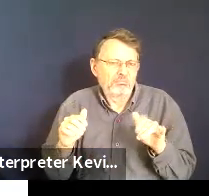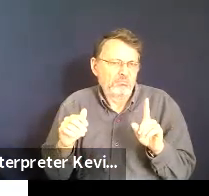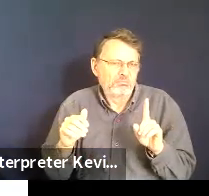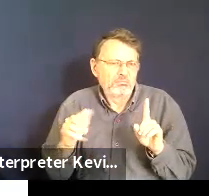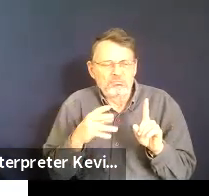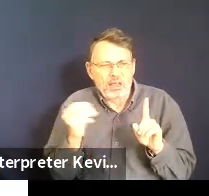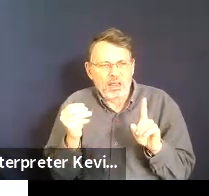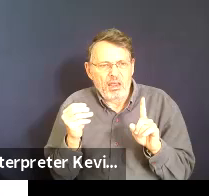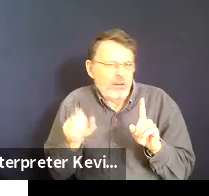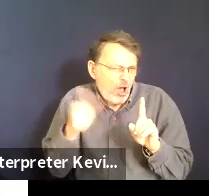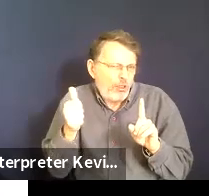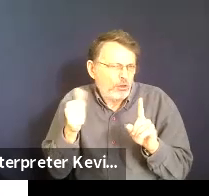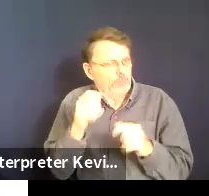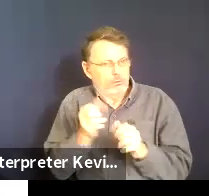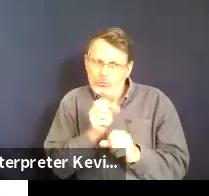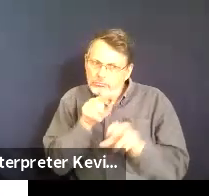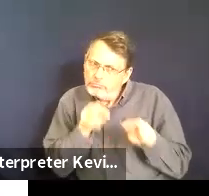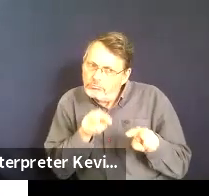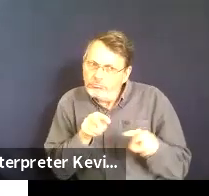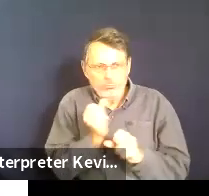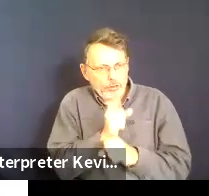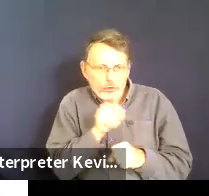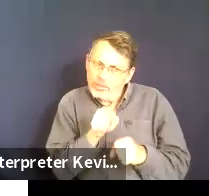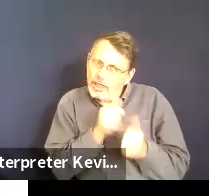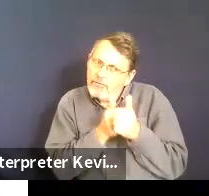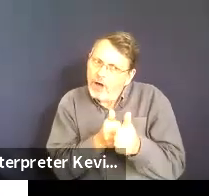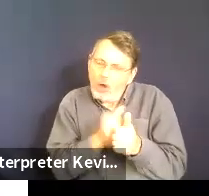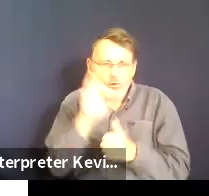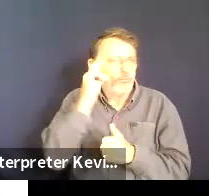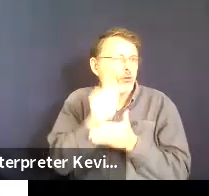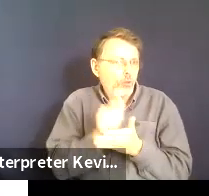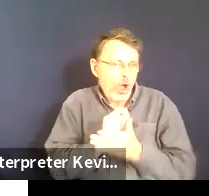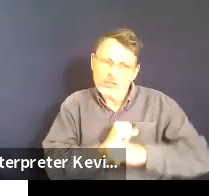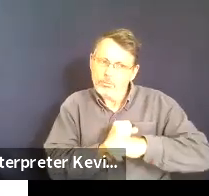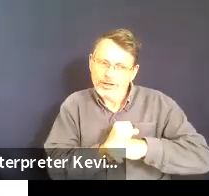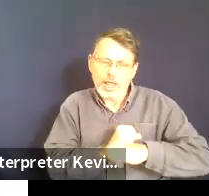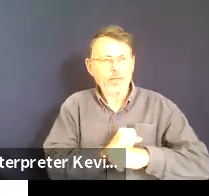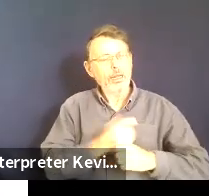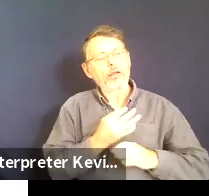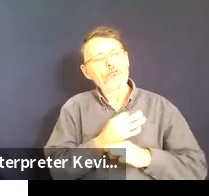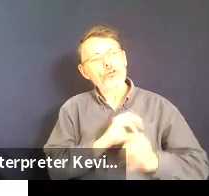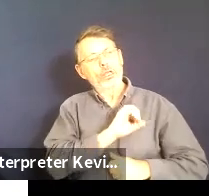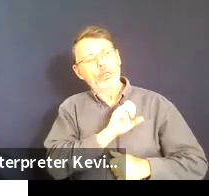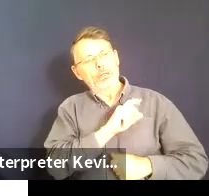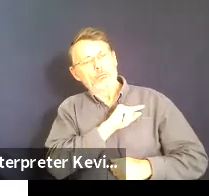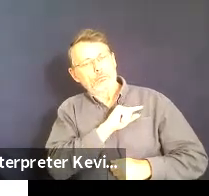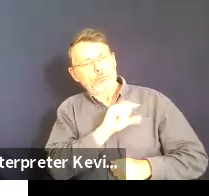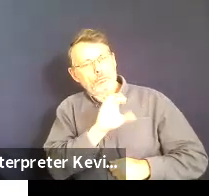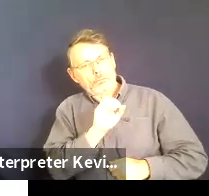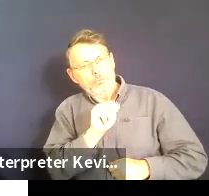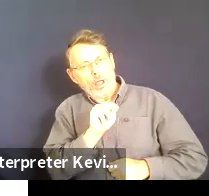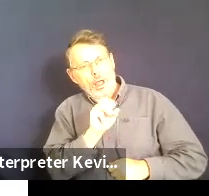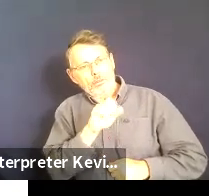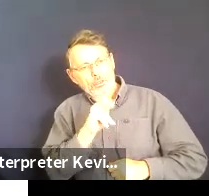and others comply with federal laws protecting conscience and the free exercise of religion